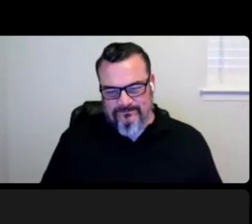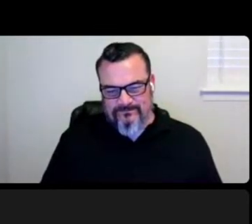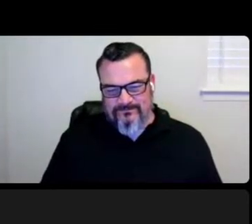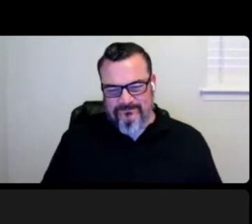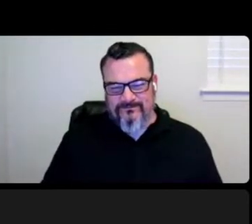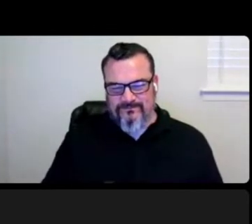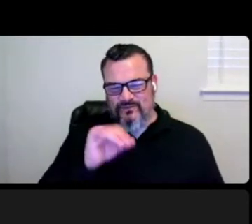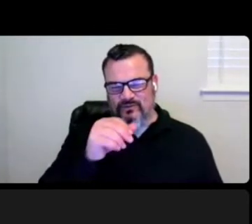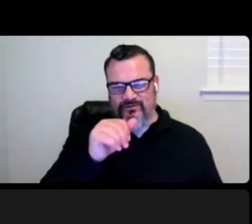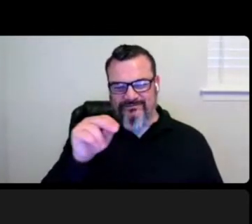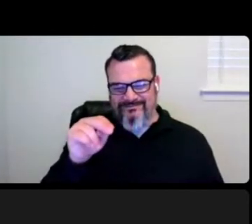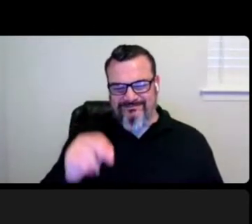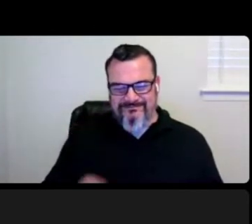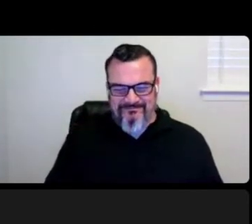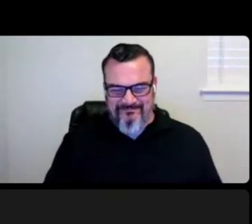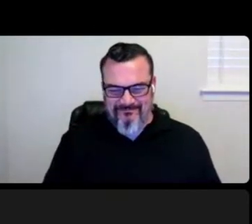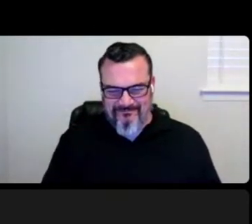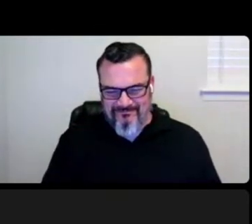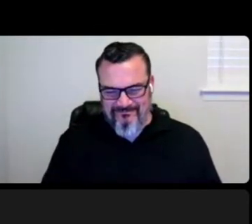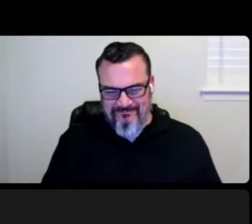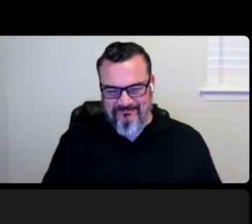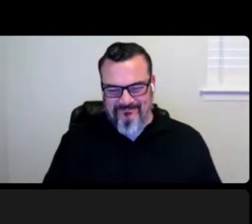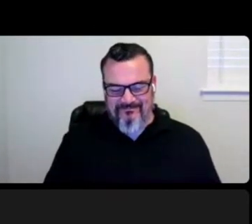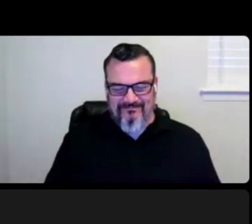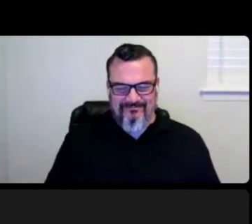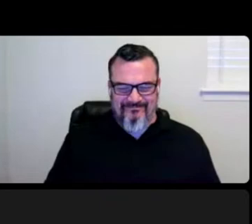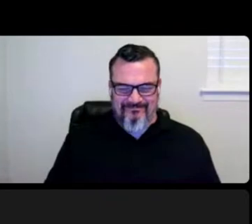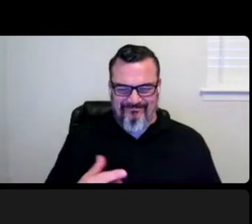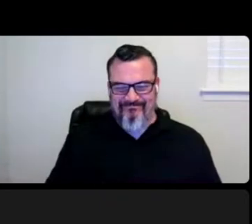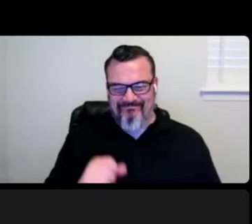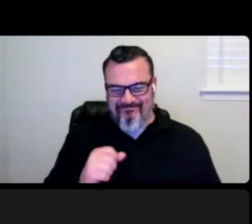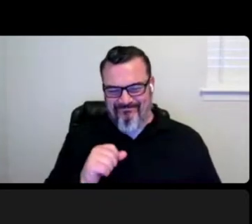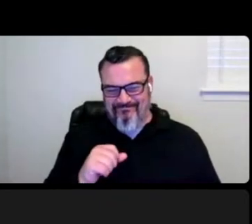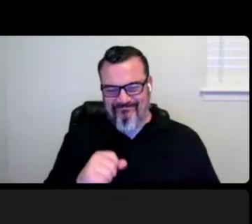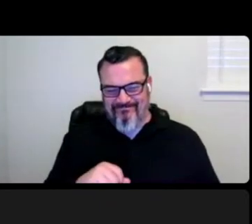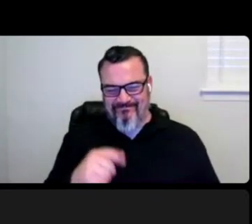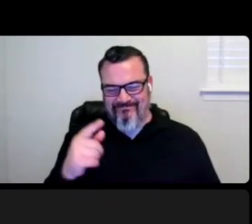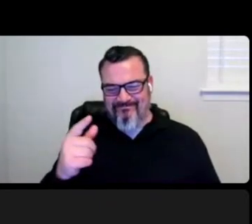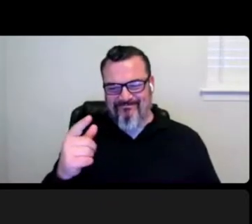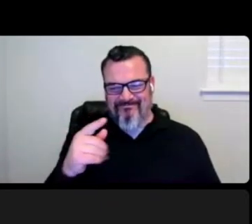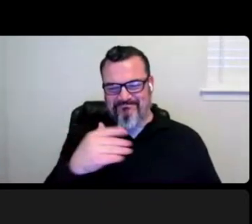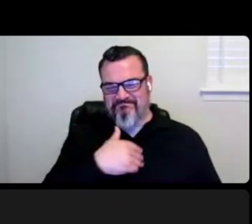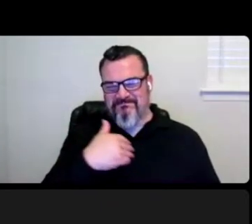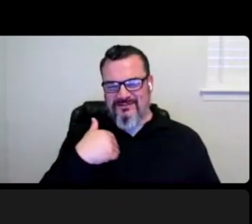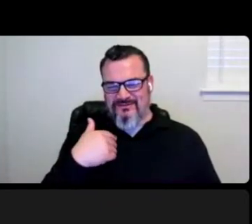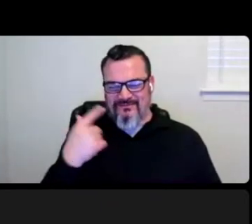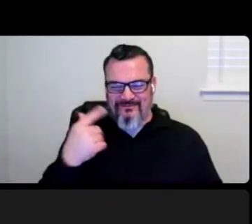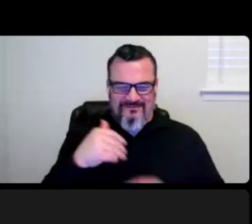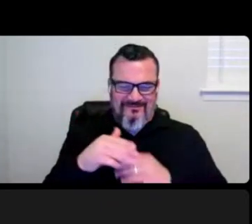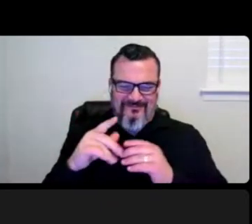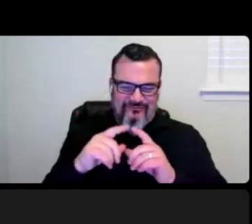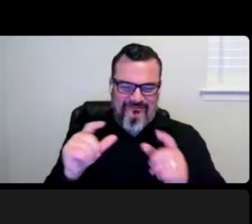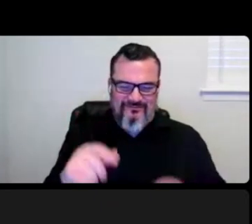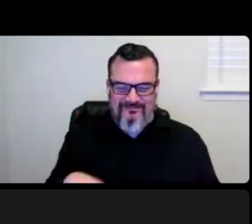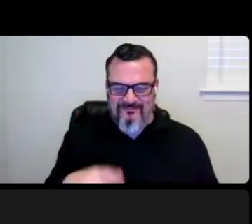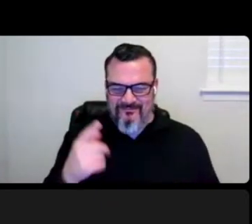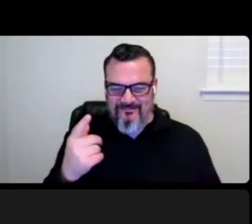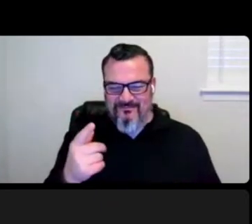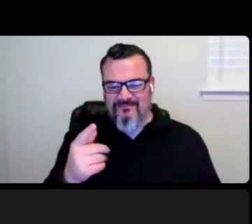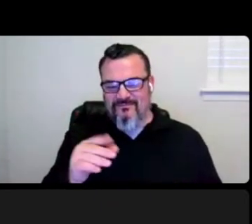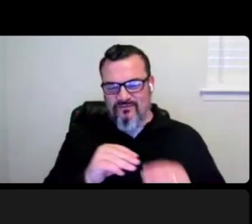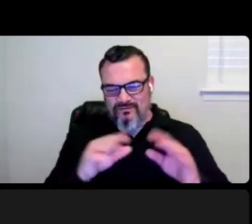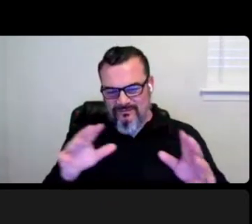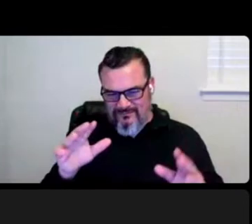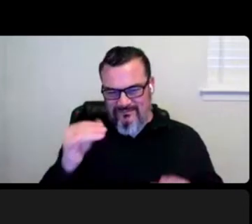Joanne, a charter member. Every day. A charter member sending off a check. There you go. Spreading